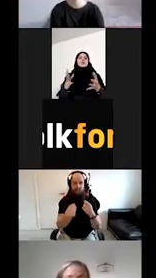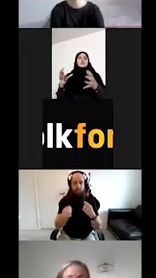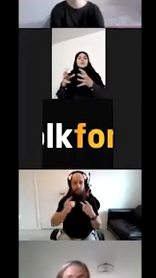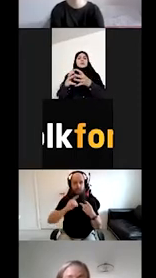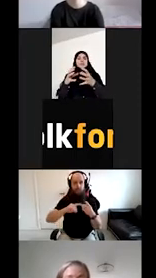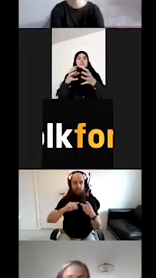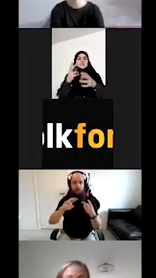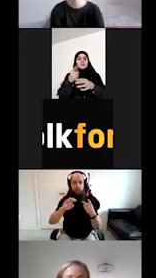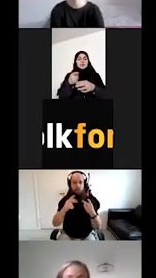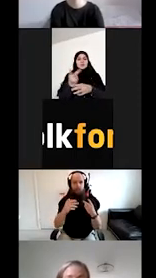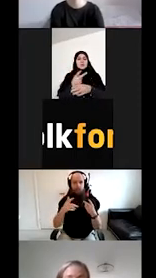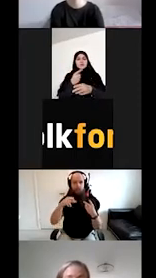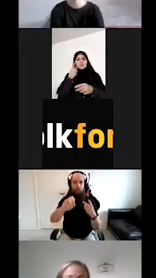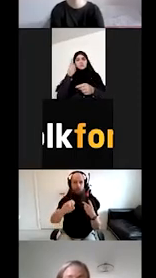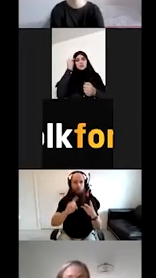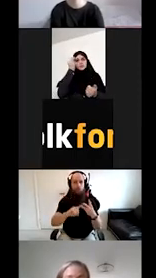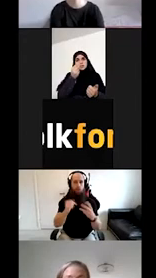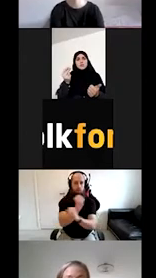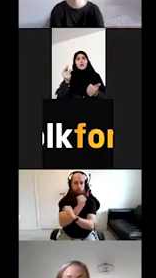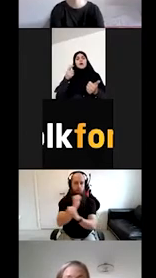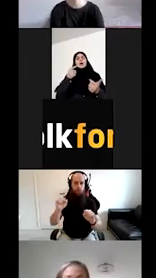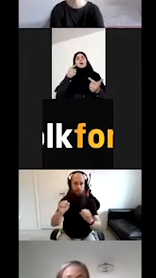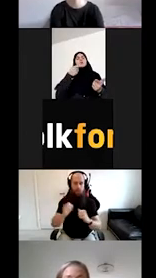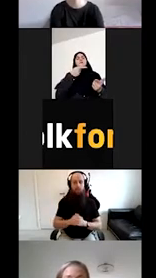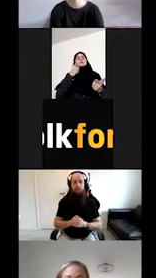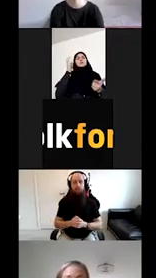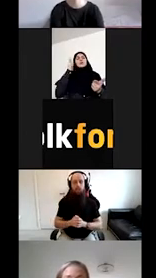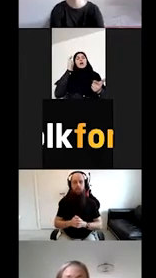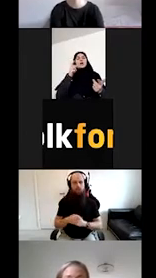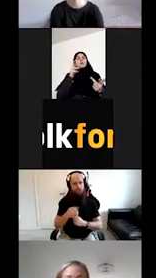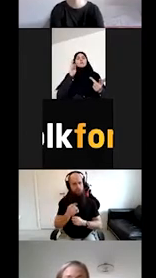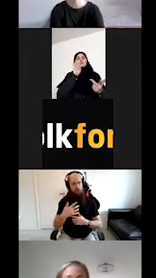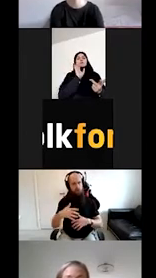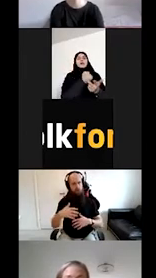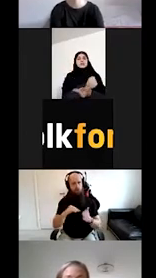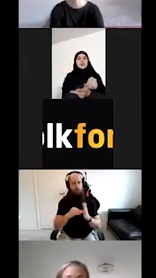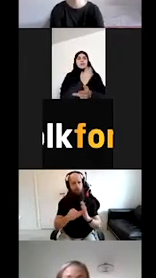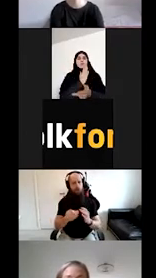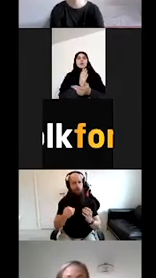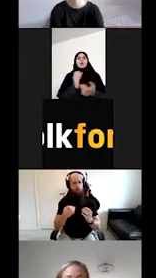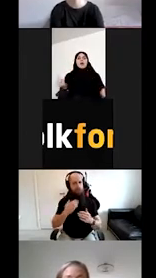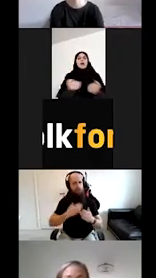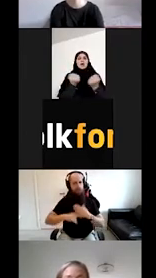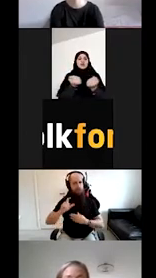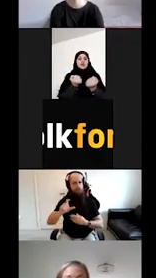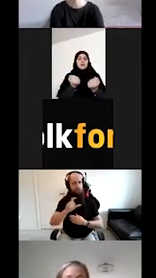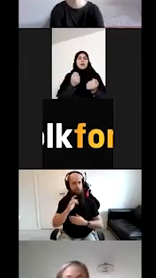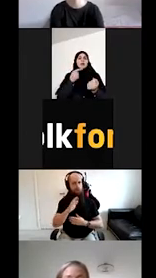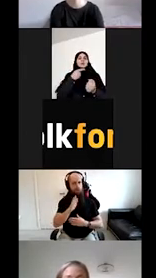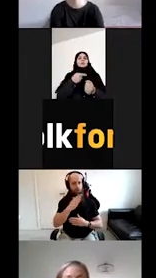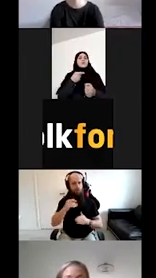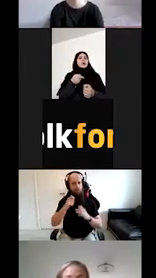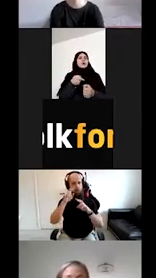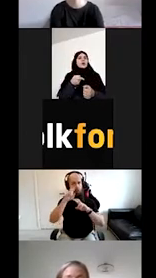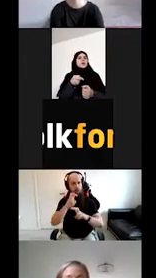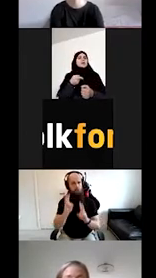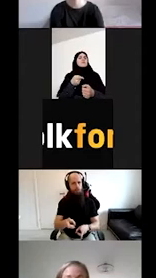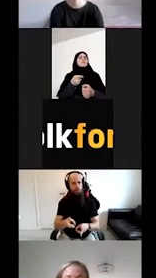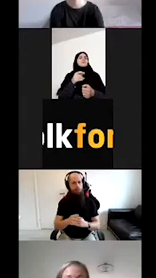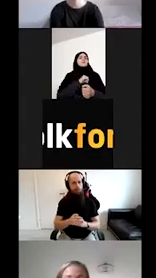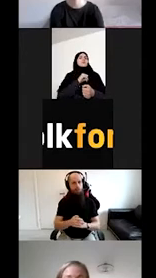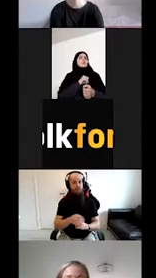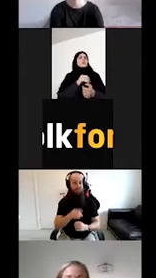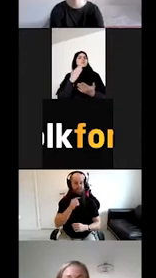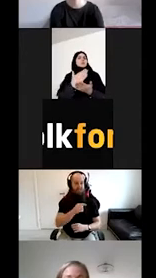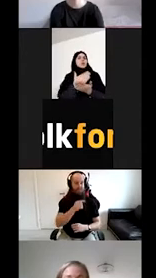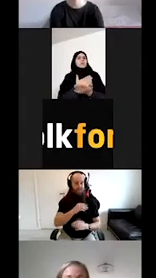is the program that was particularly interesting to us. And also the aim was to support the dialogue and